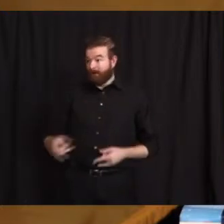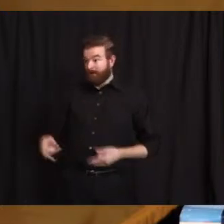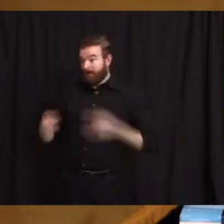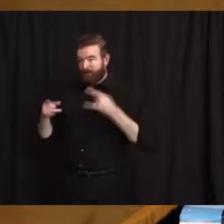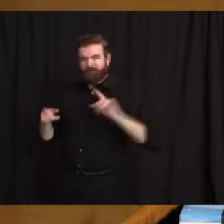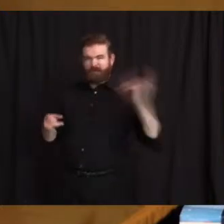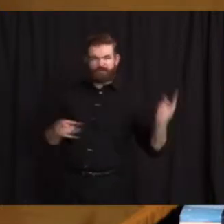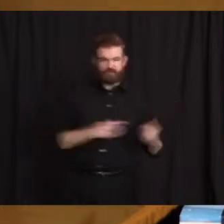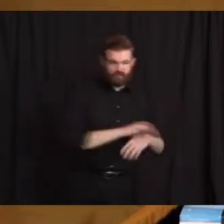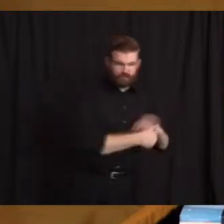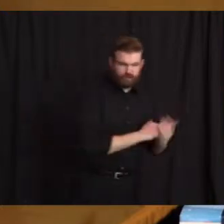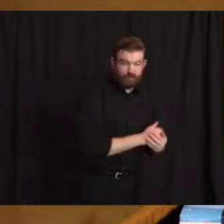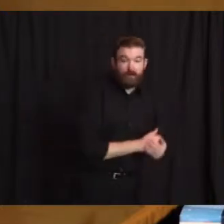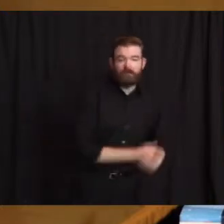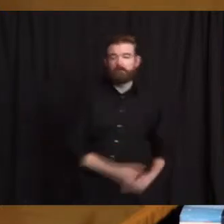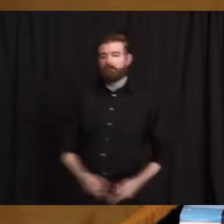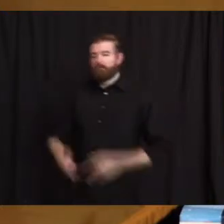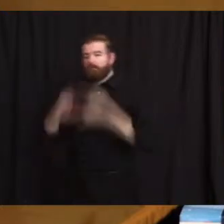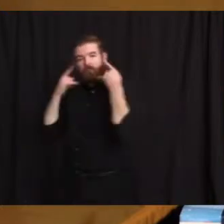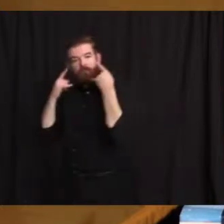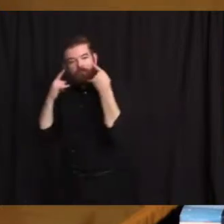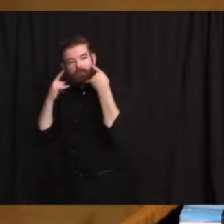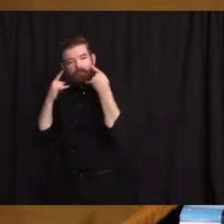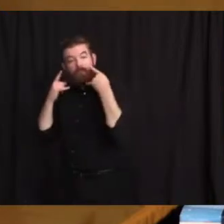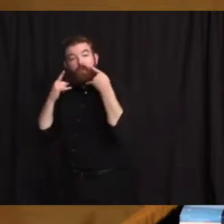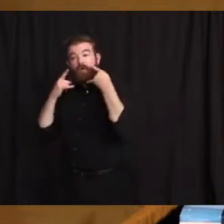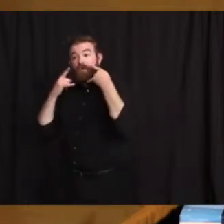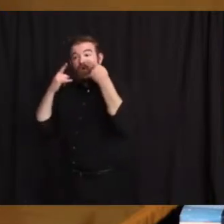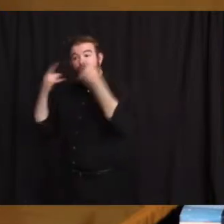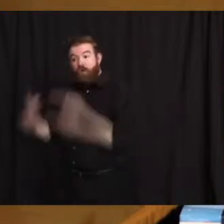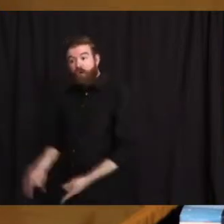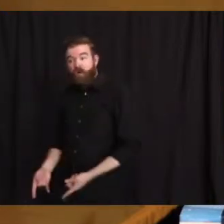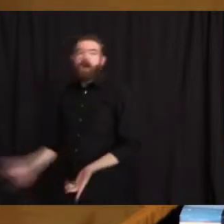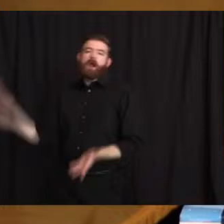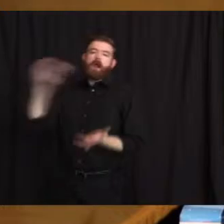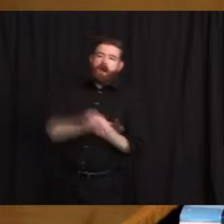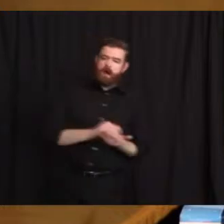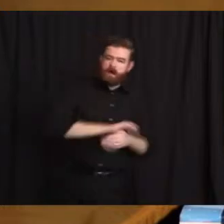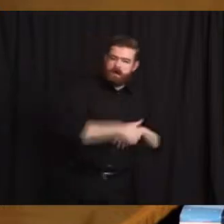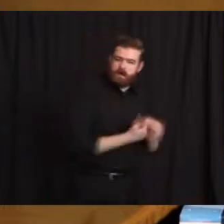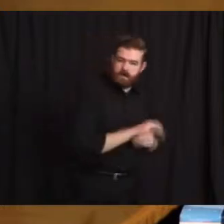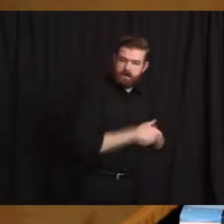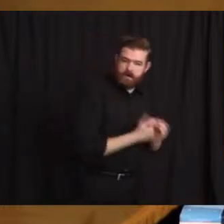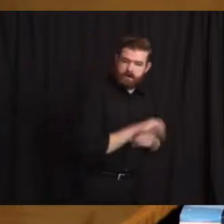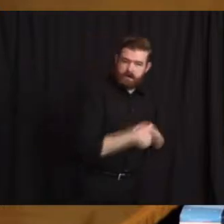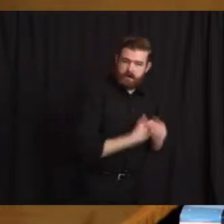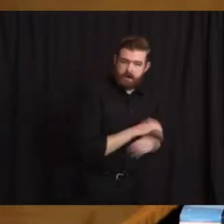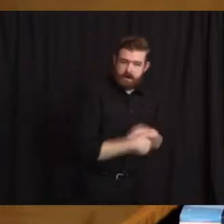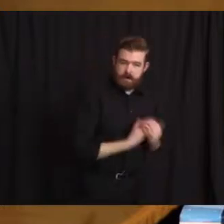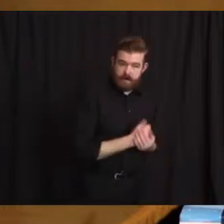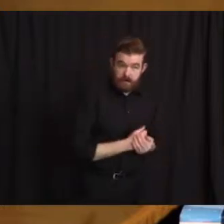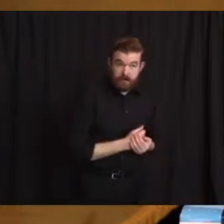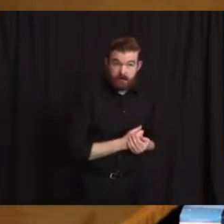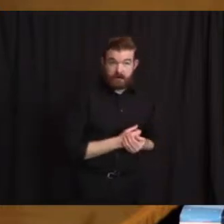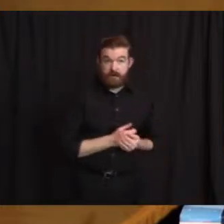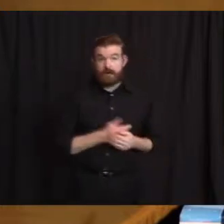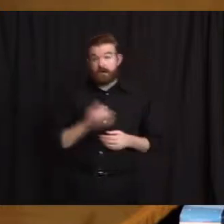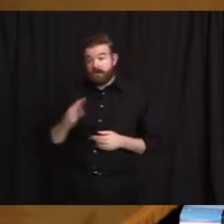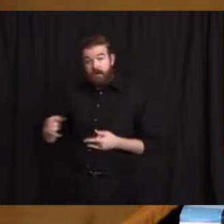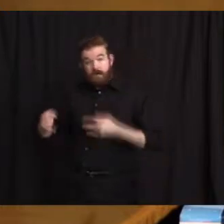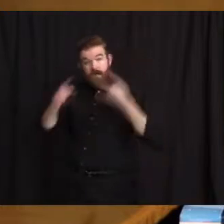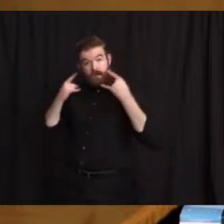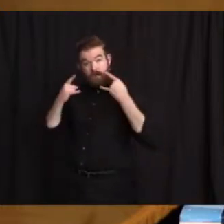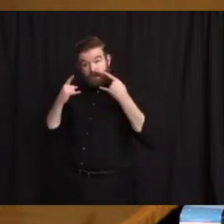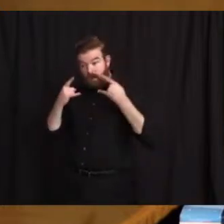removing your mask. Wash your face covering after every use. And remember,